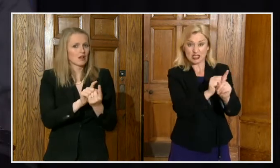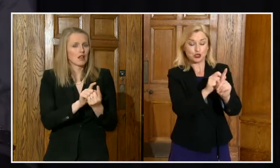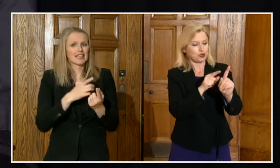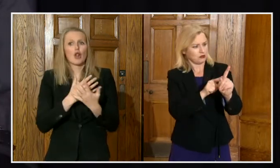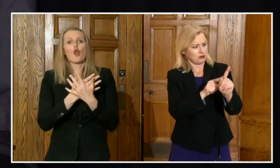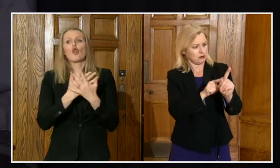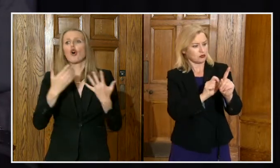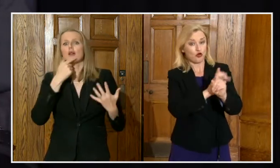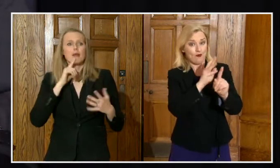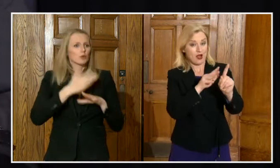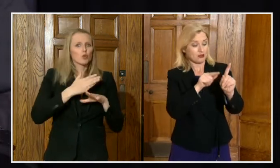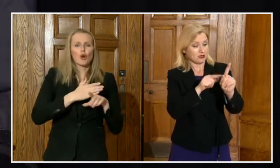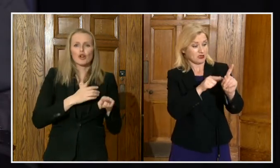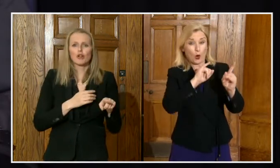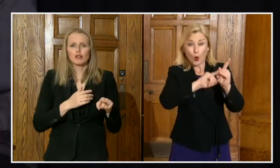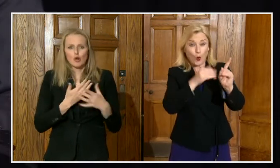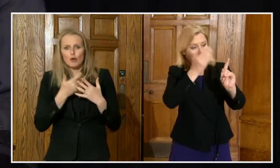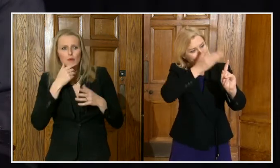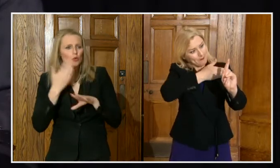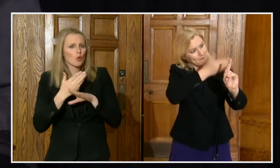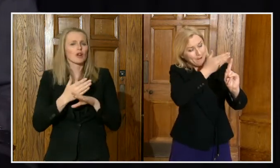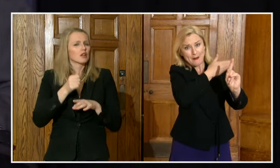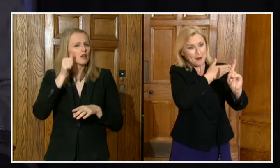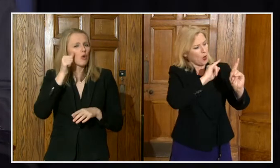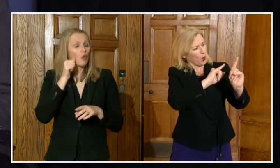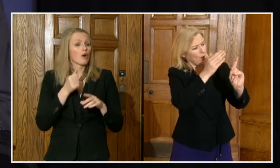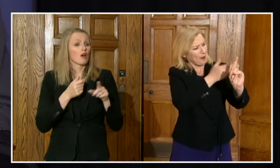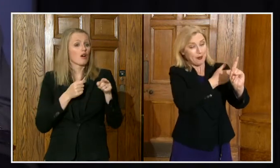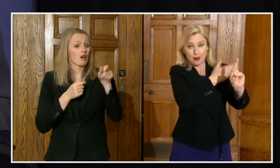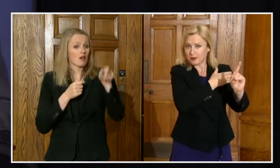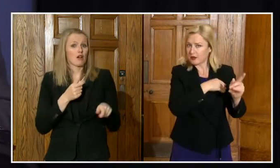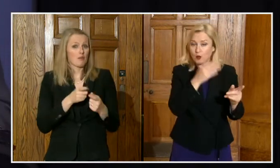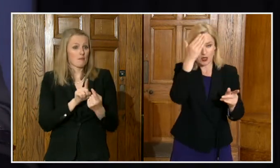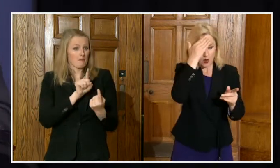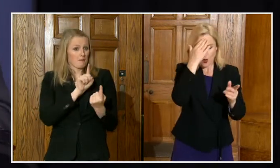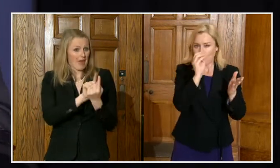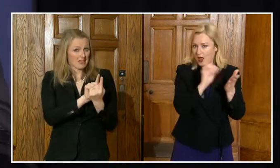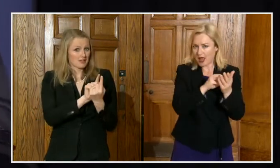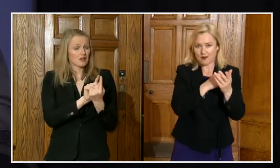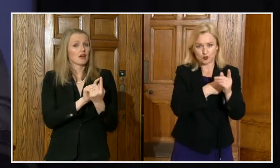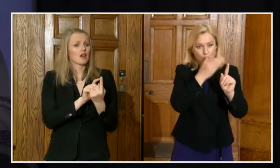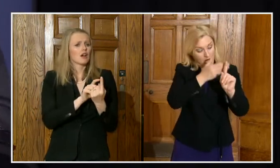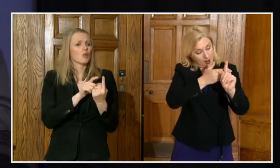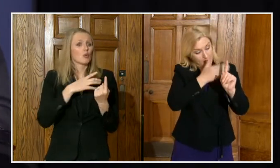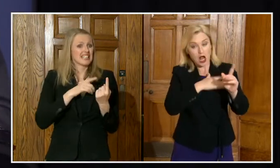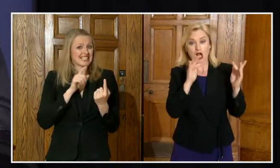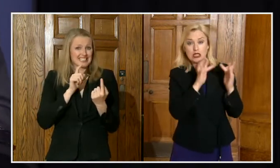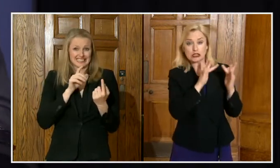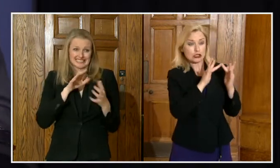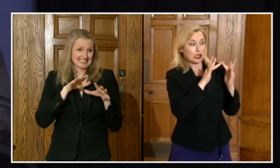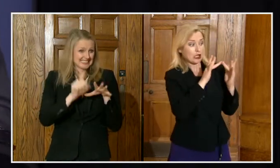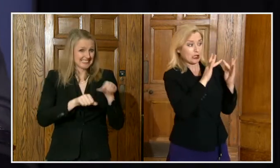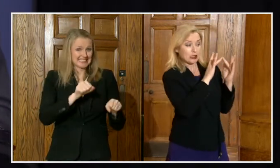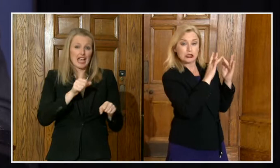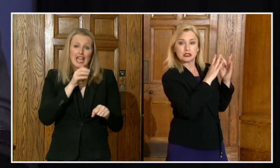to contact trace at least 80% of index case contacts for this to be effective, and to do so